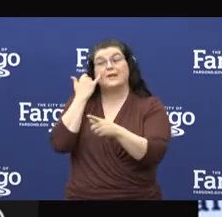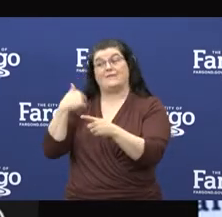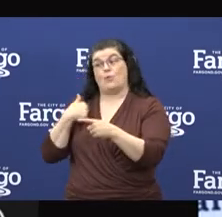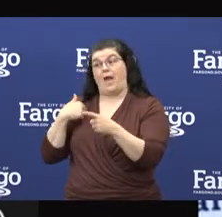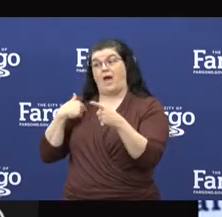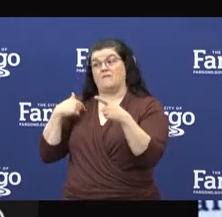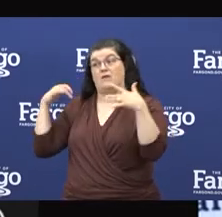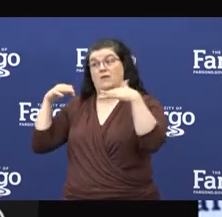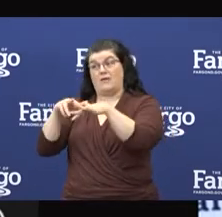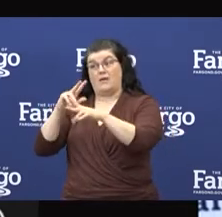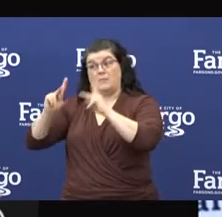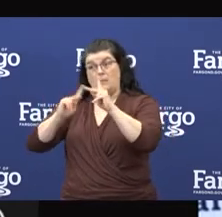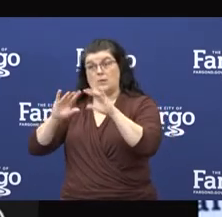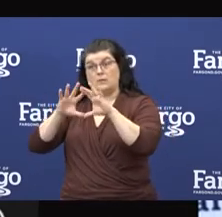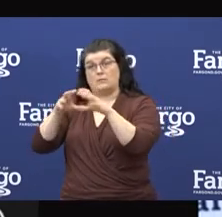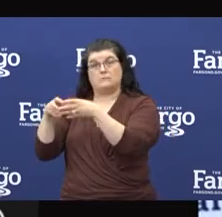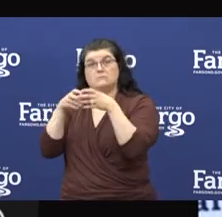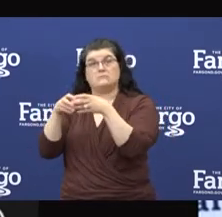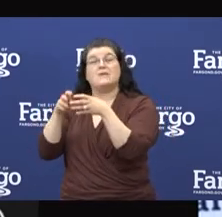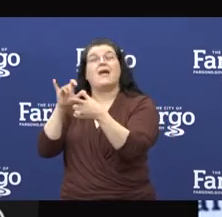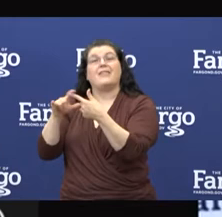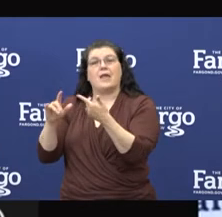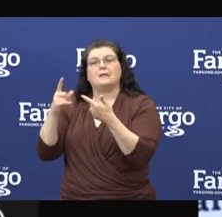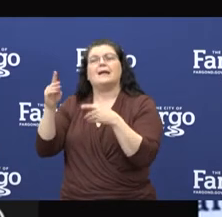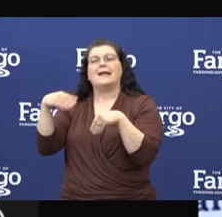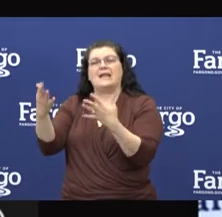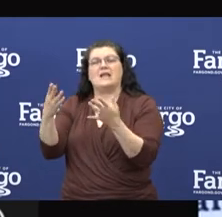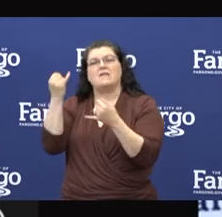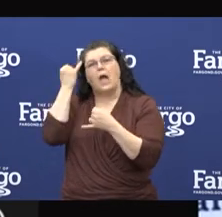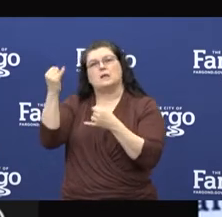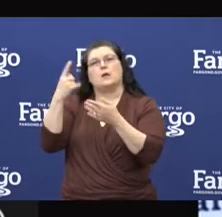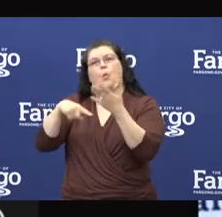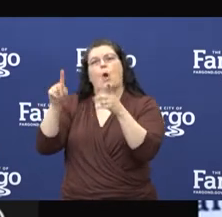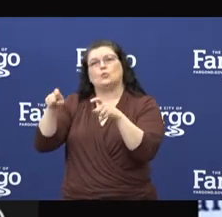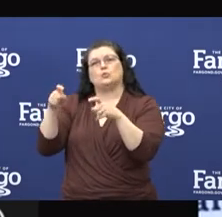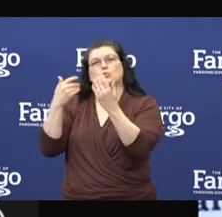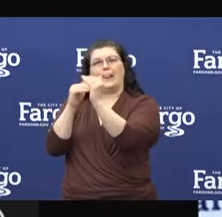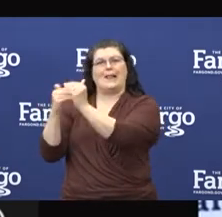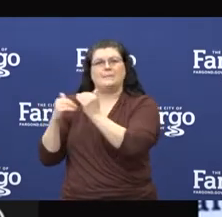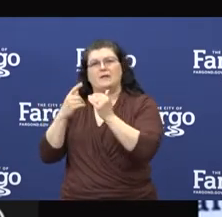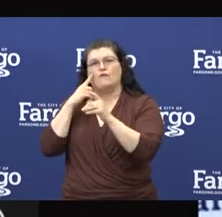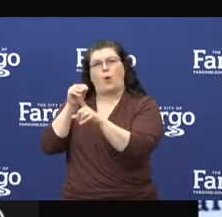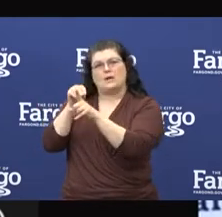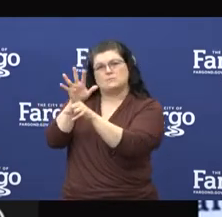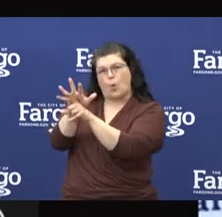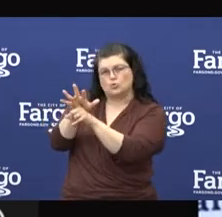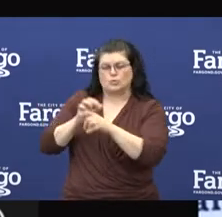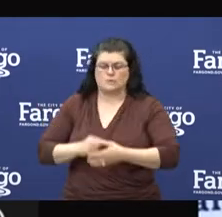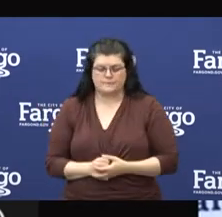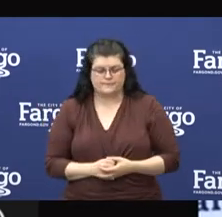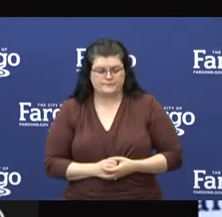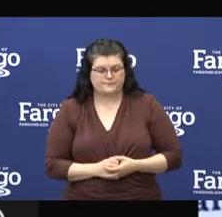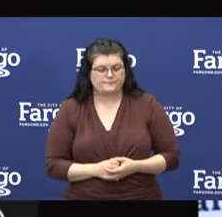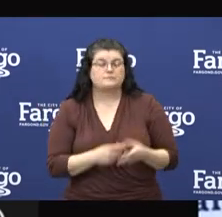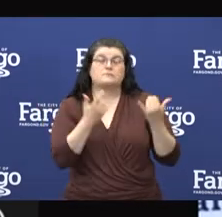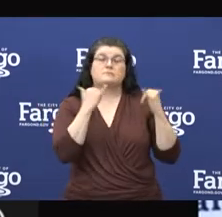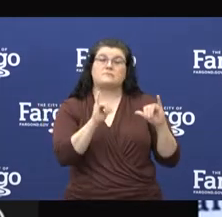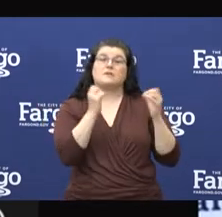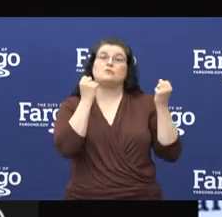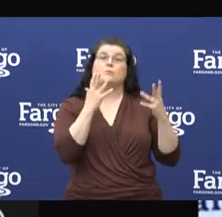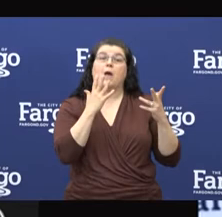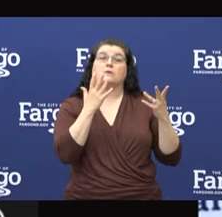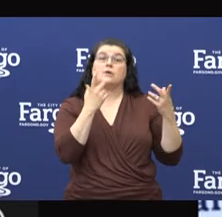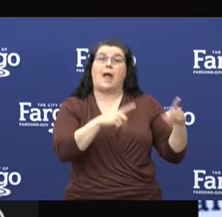be needed for contact tracing in the event of a COVID exposure. There is still much uncertainty going forward as to how